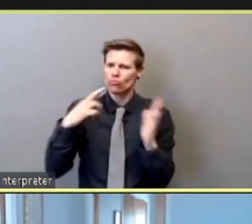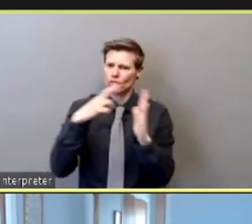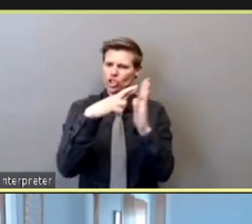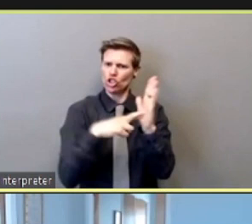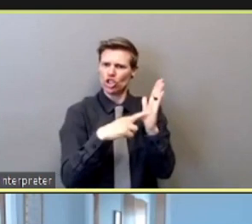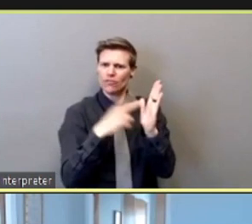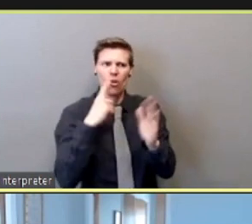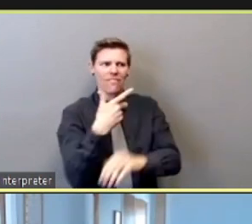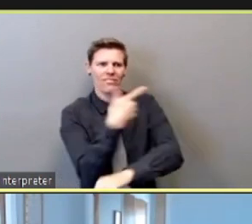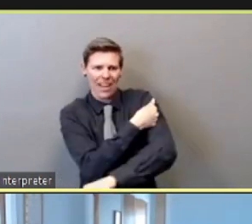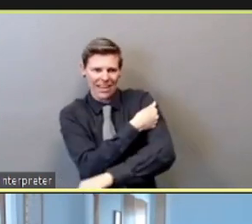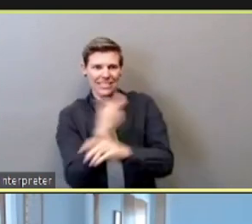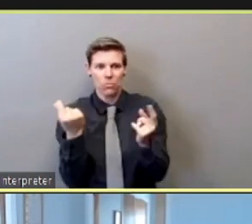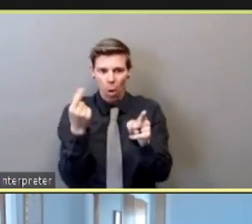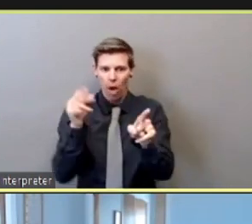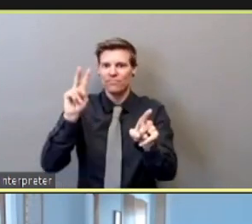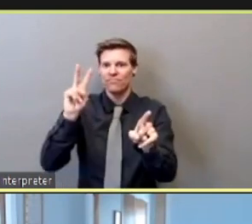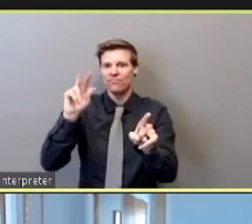vaccinenm.org.